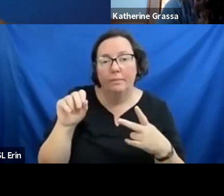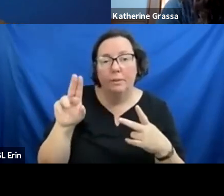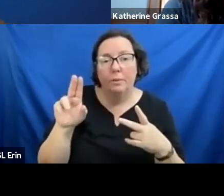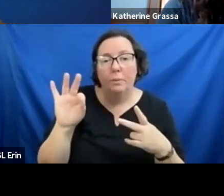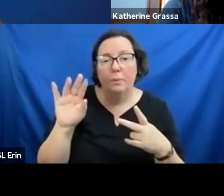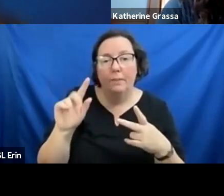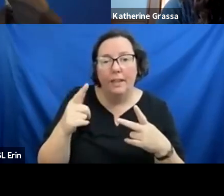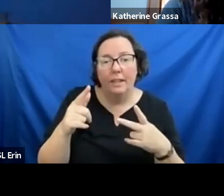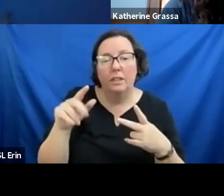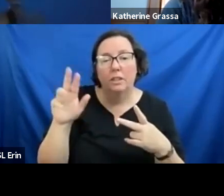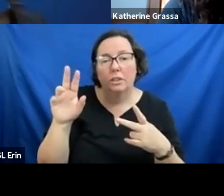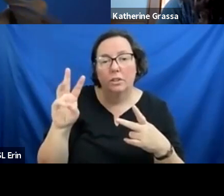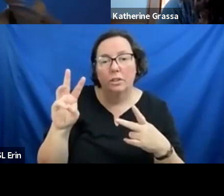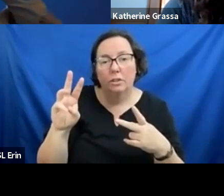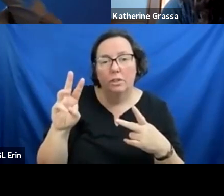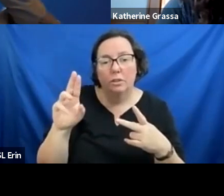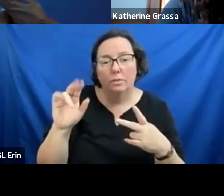your hands?